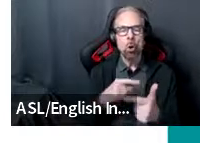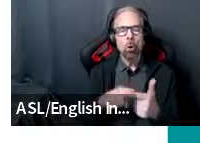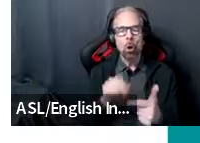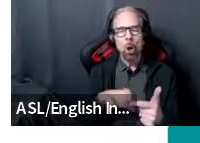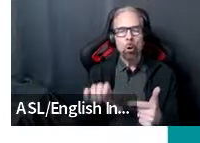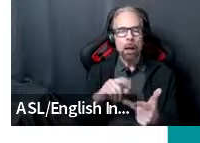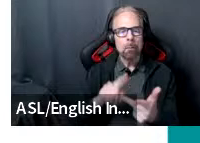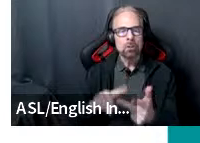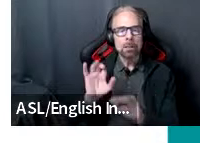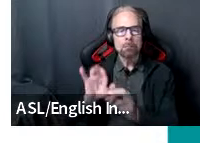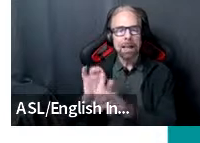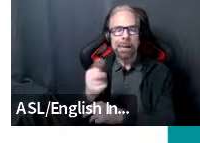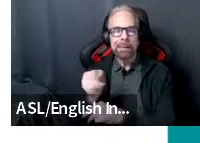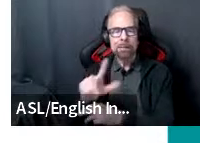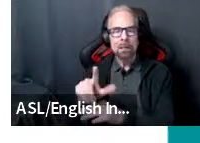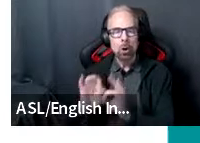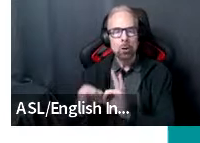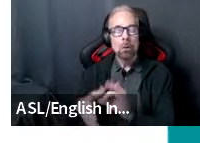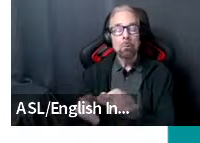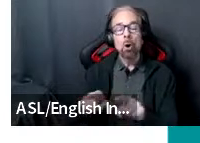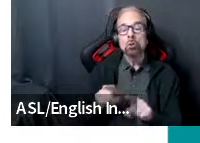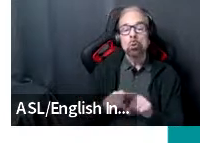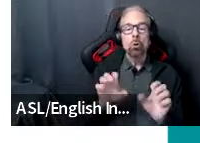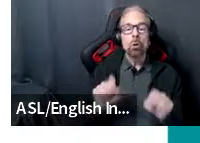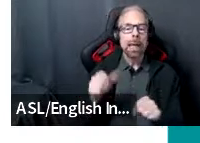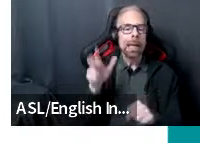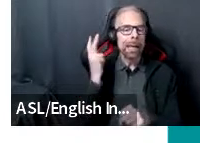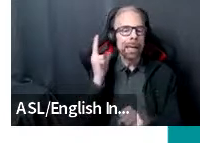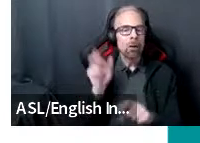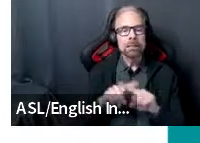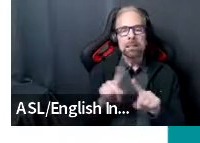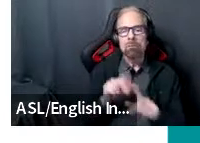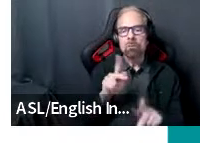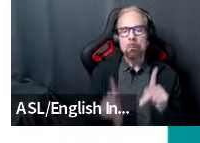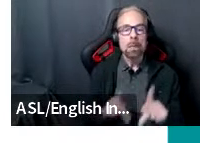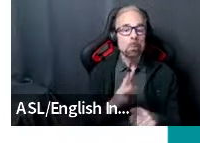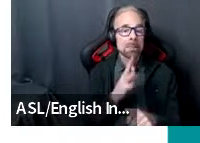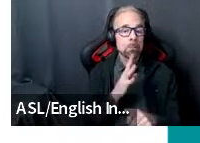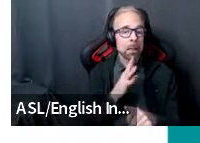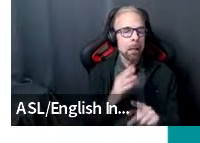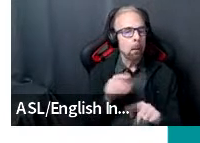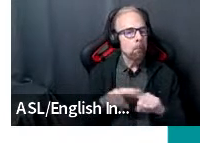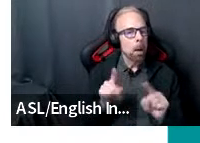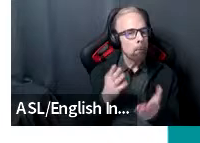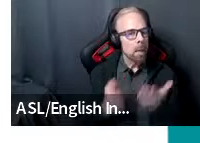You will still be able to hear different people speaking, but may not see them.